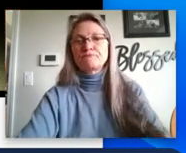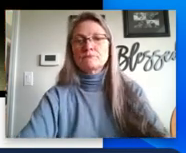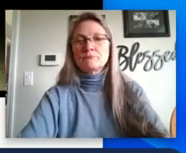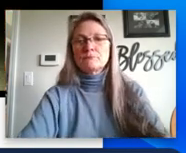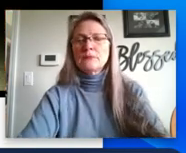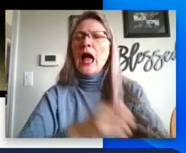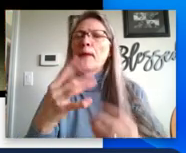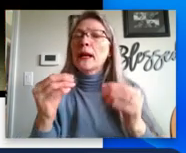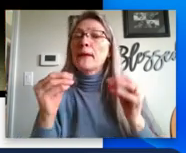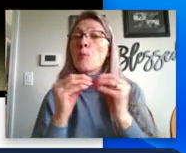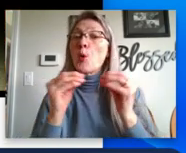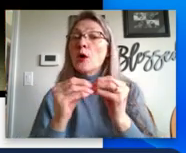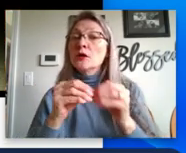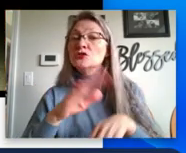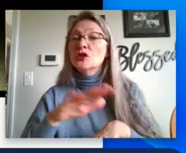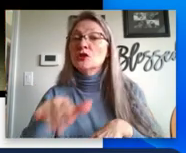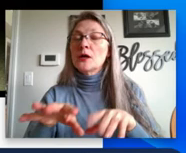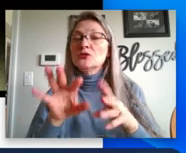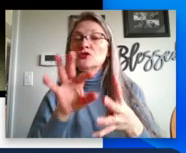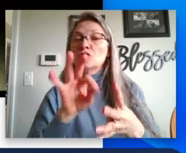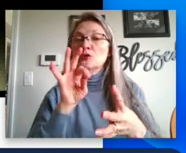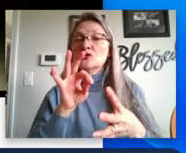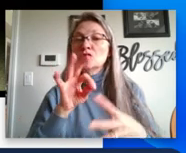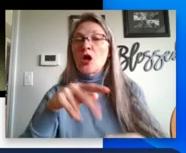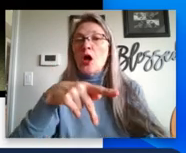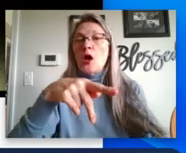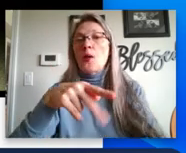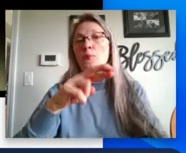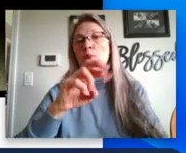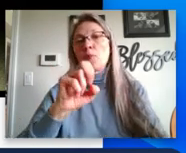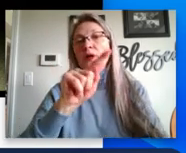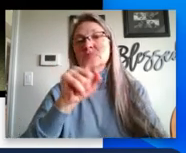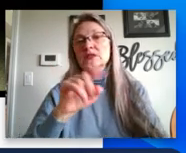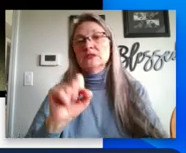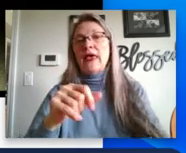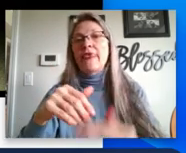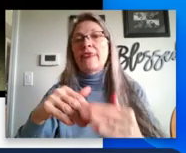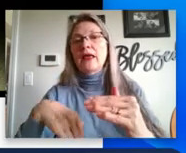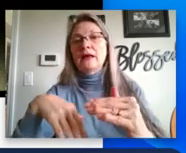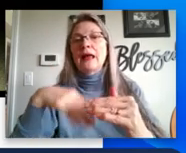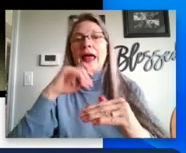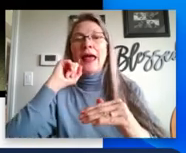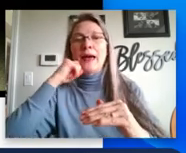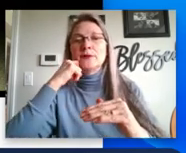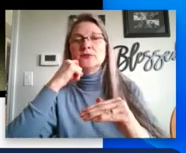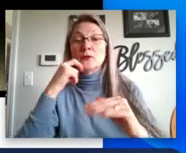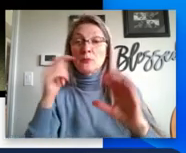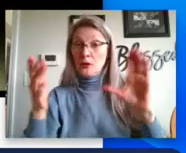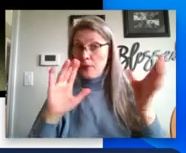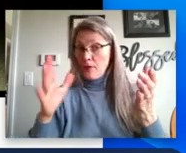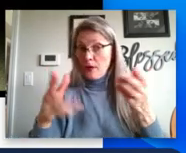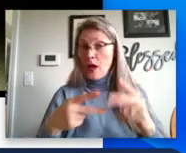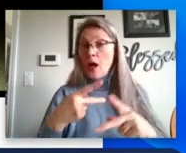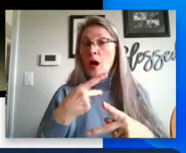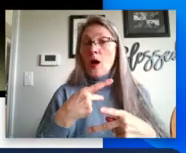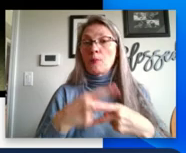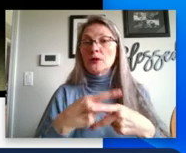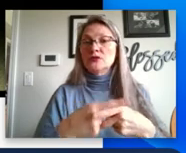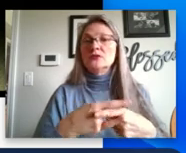How many more children chose pretzels than apples? So I'm going to be comparing my pretzels and